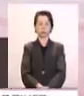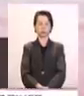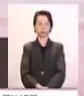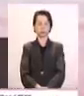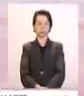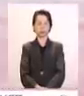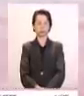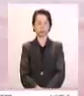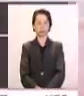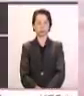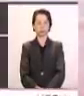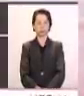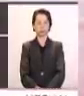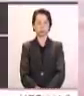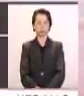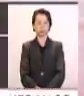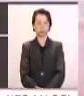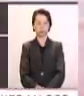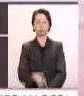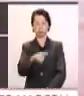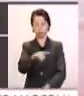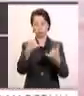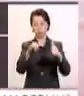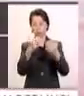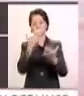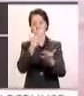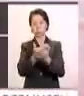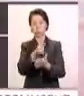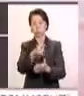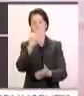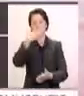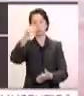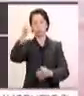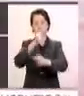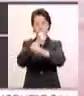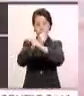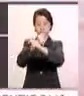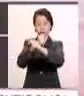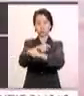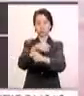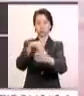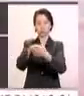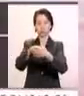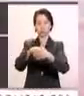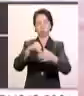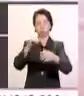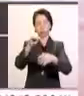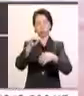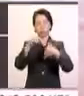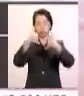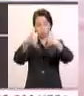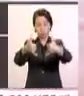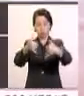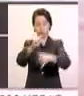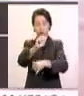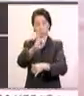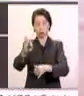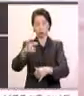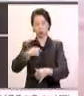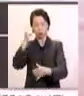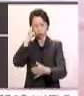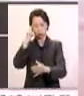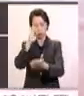I'm sure our defenders, they've been doing very good so far. They've been one of the best defenders in the Suzuki Cup. So I trust our centre backs.